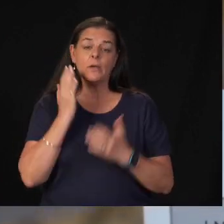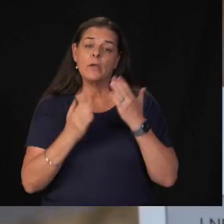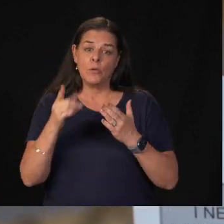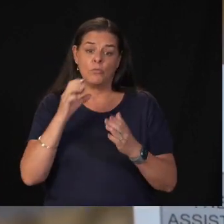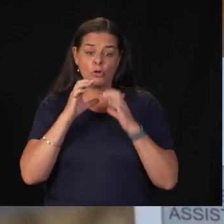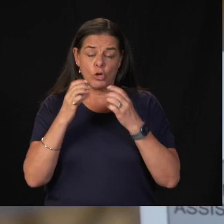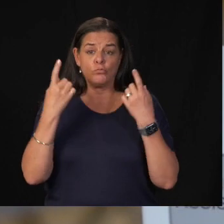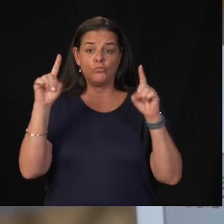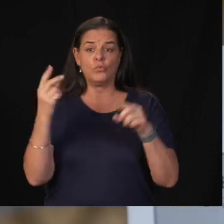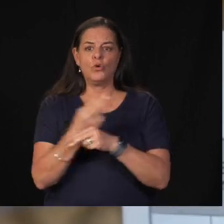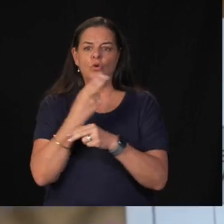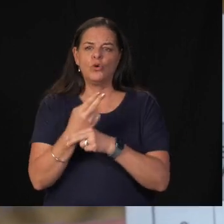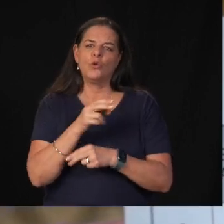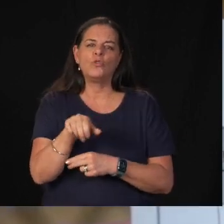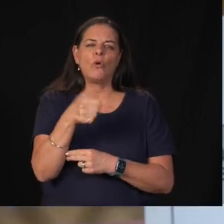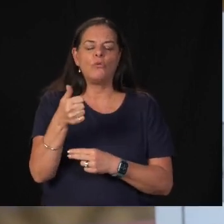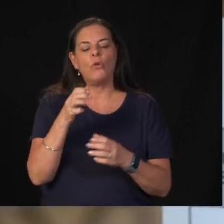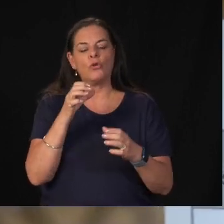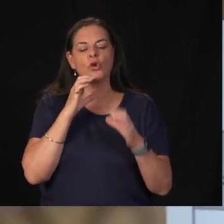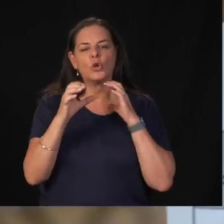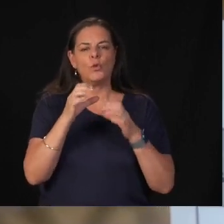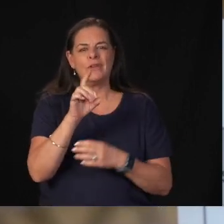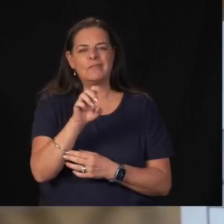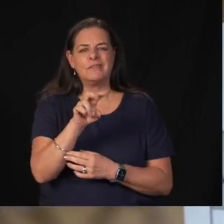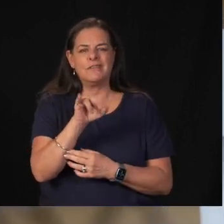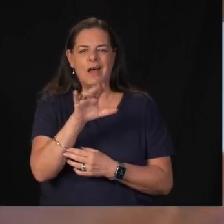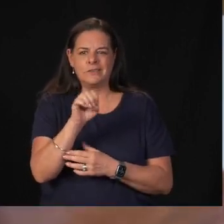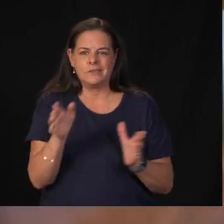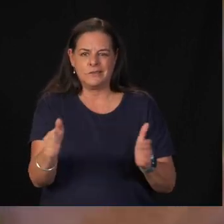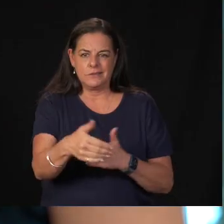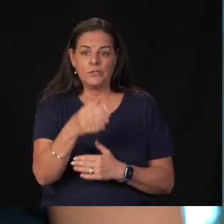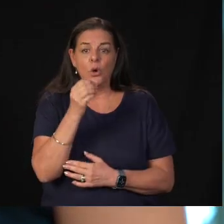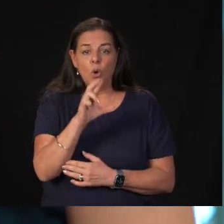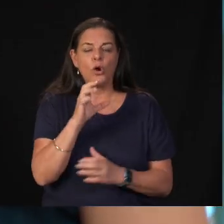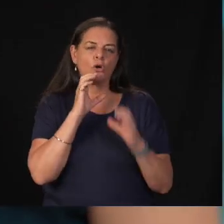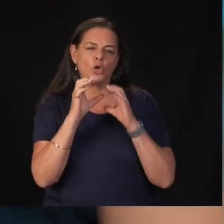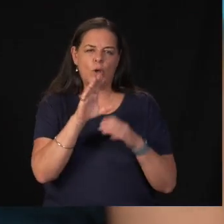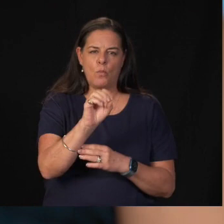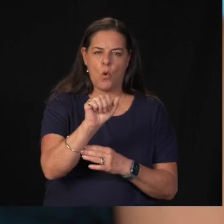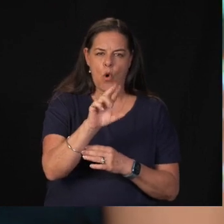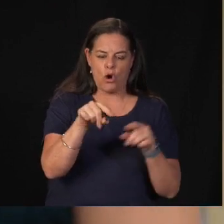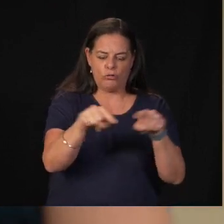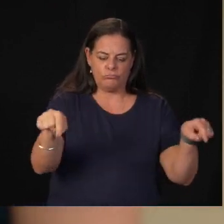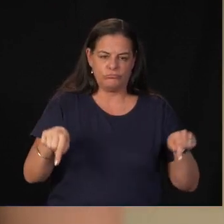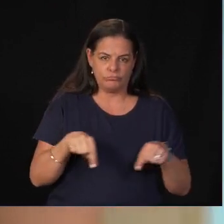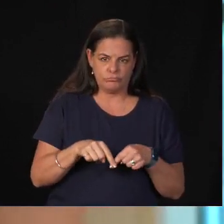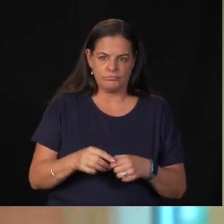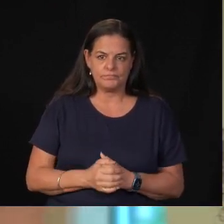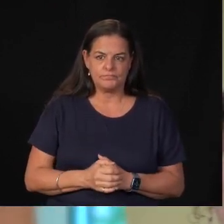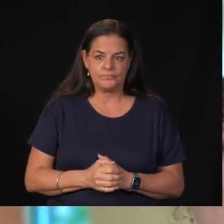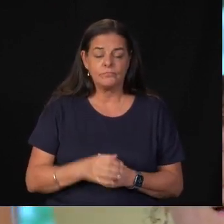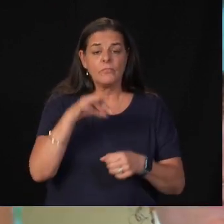communicate effectively using an alternative augmentative communication device or a communication board.